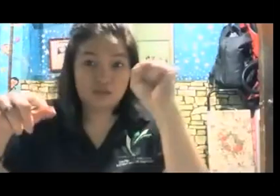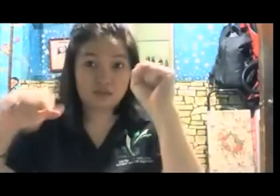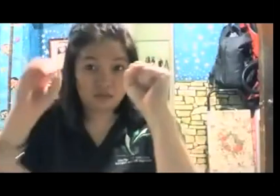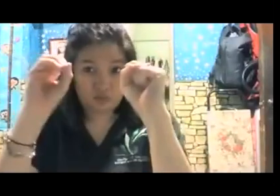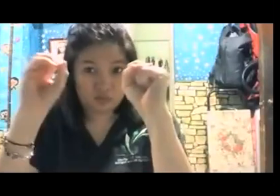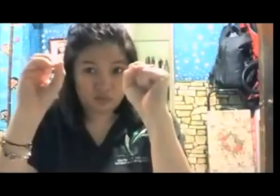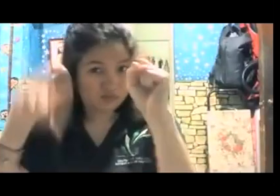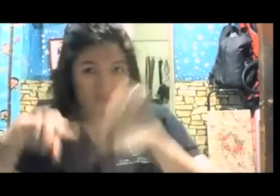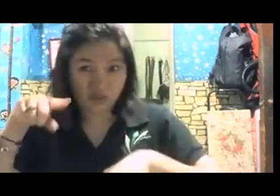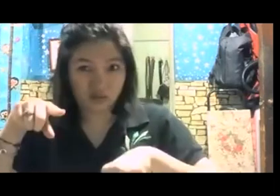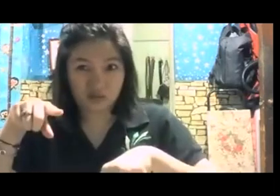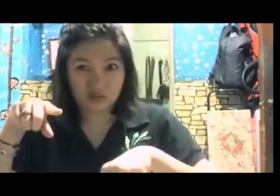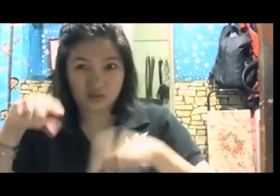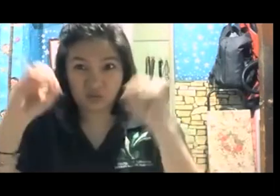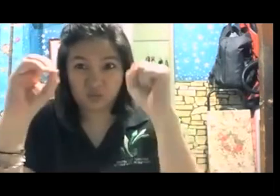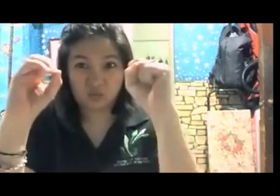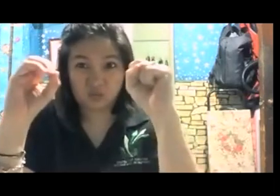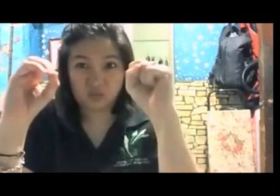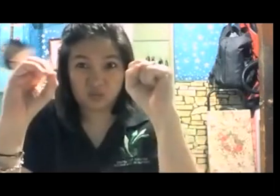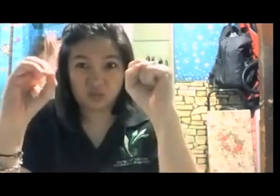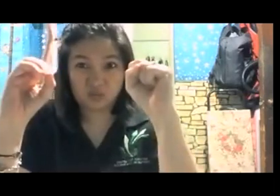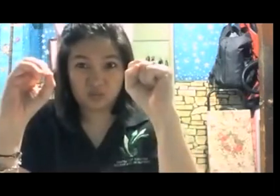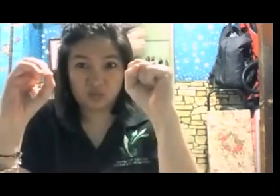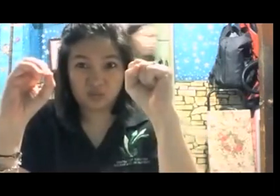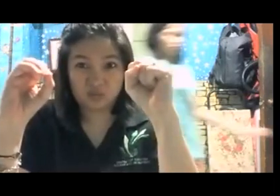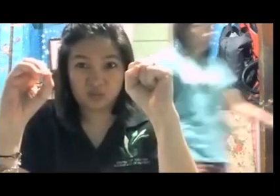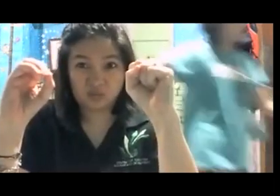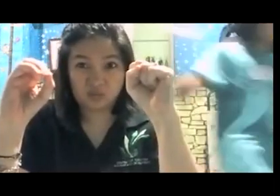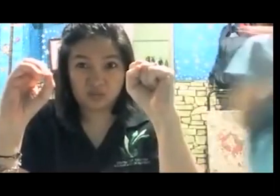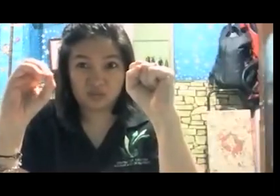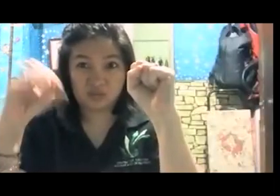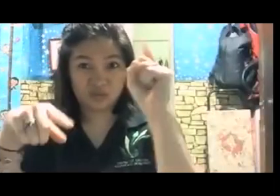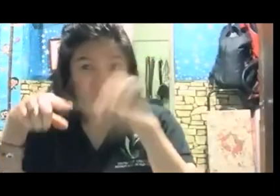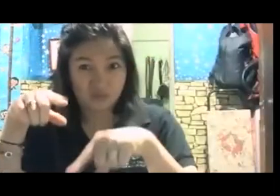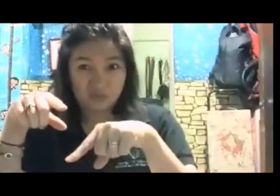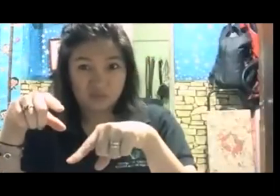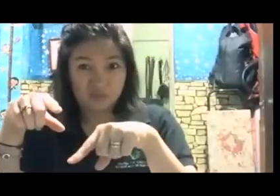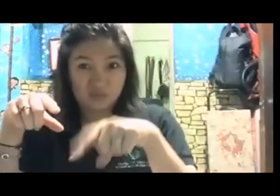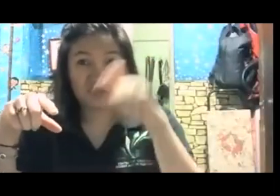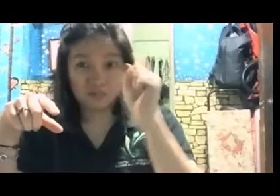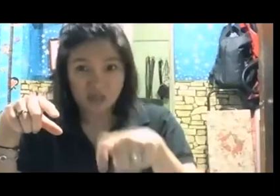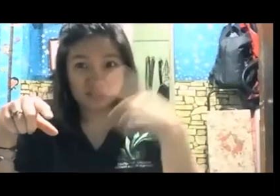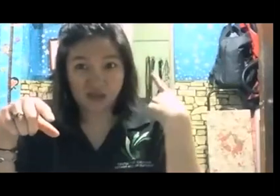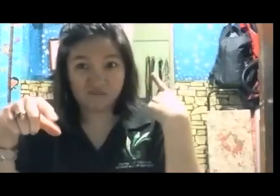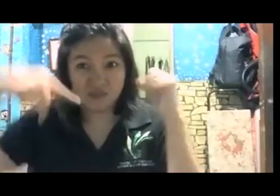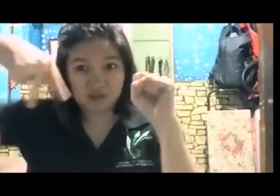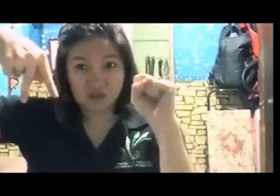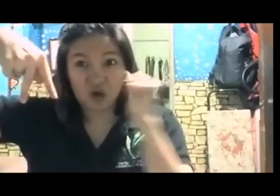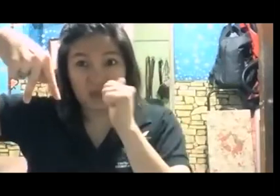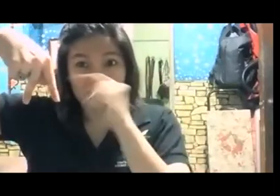an NMS, that's a predicate right, or not. right, yes, yes. But do you